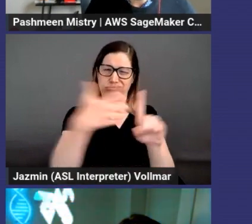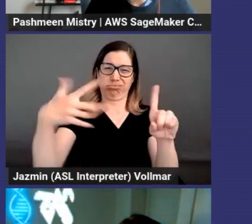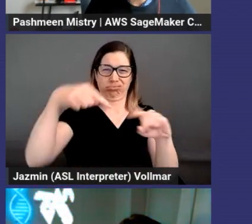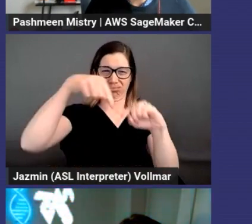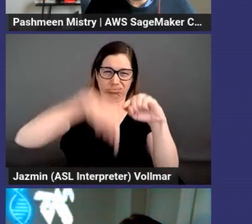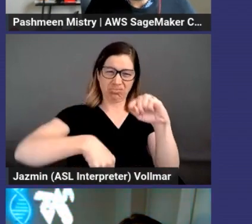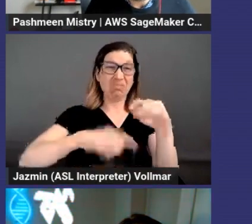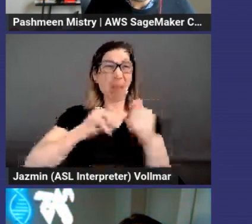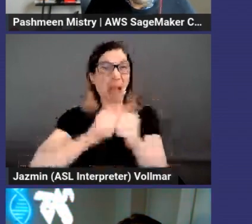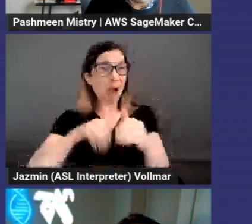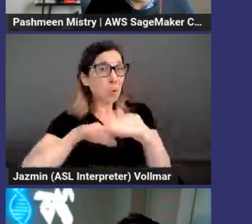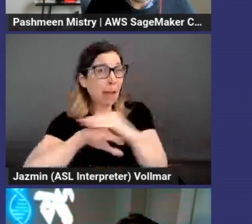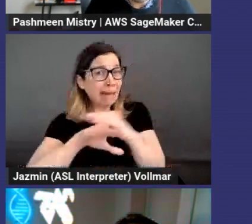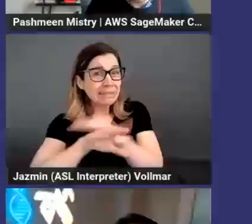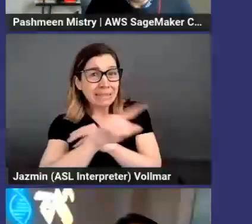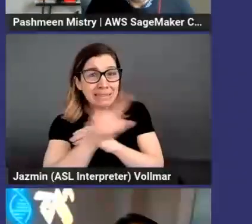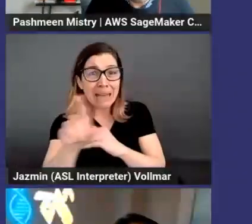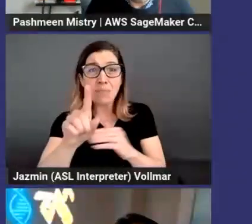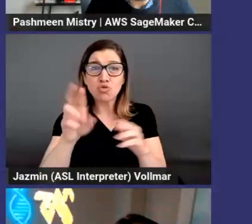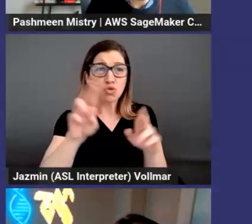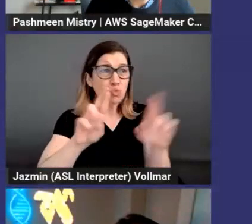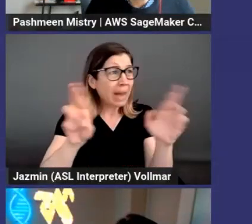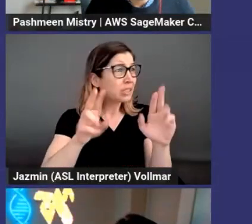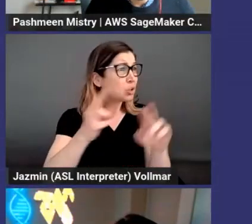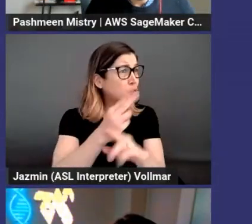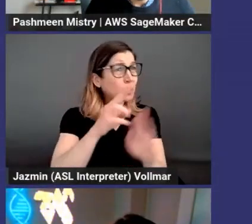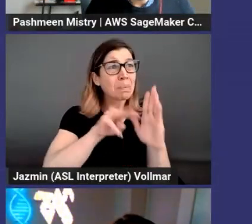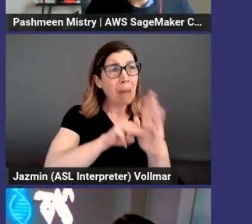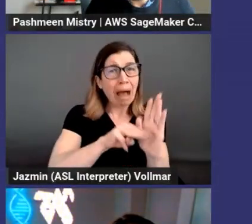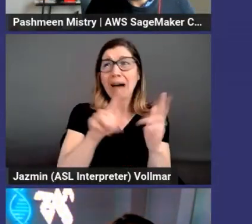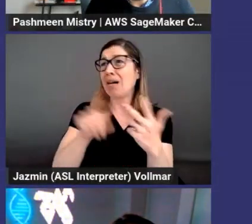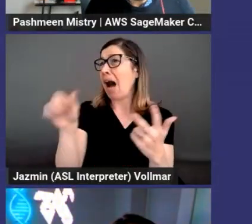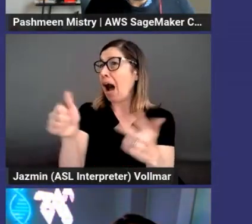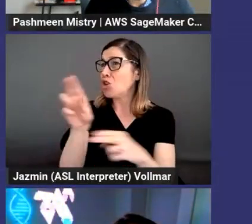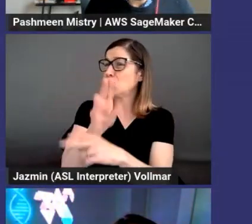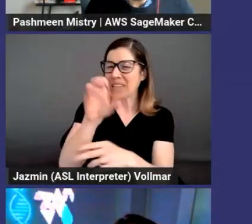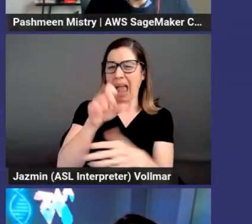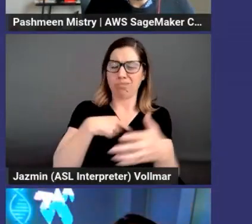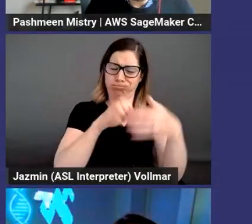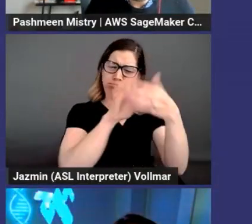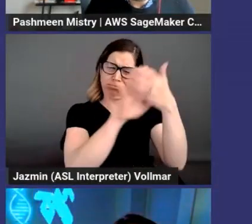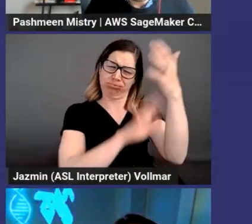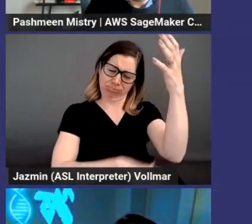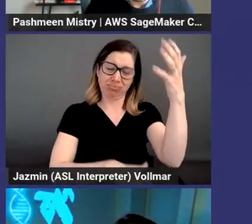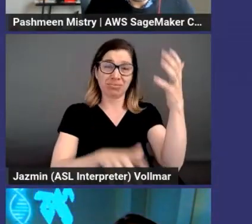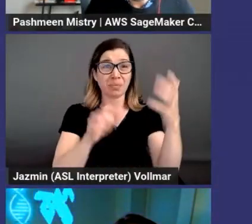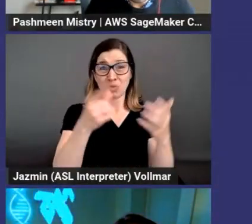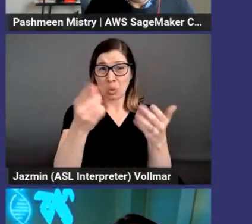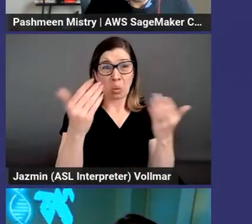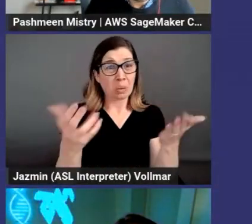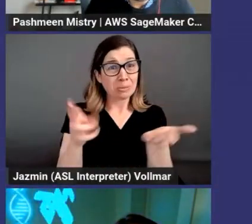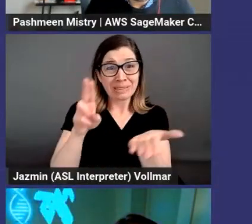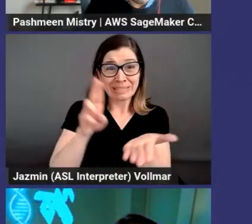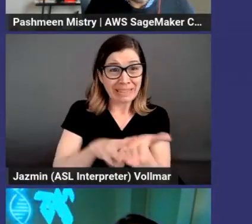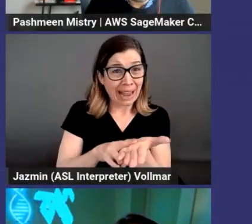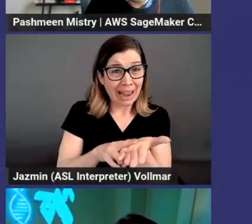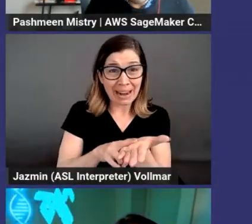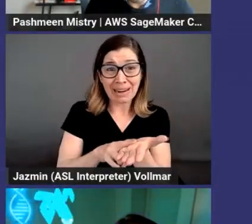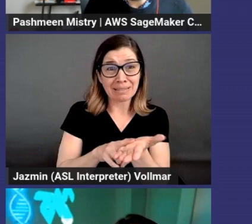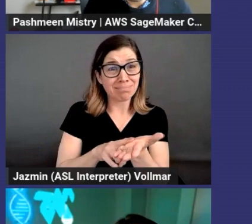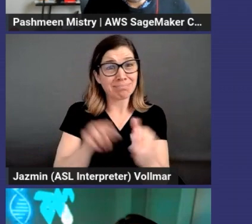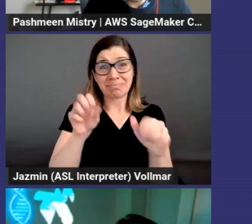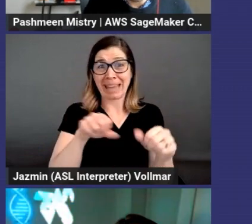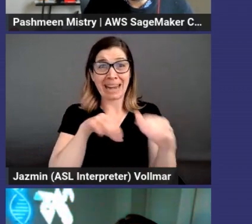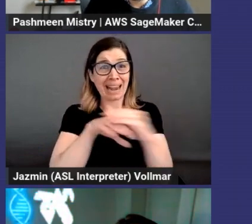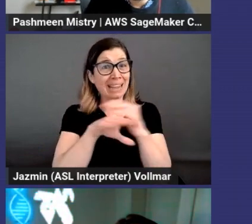to access some of these ready-to-use models, what are some other use cases. And yeah, just sign up for it. You can access it through